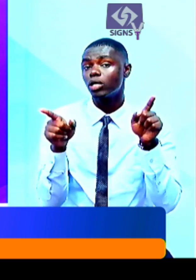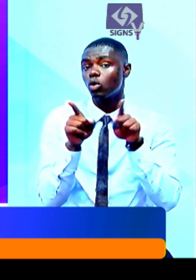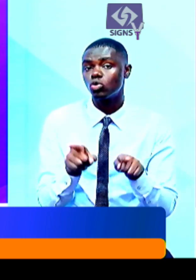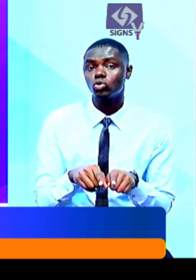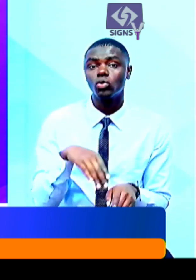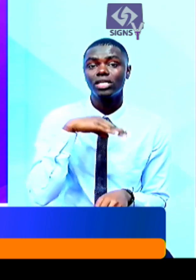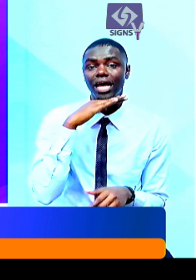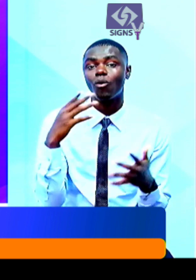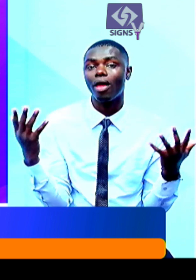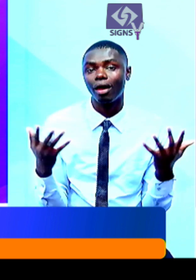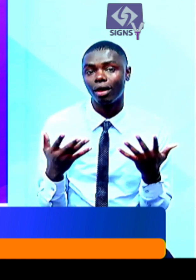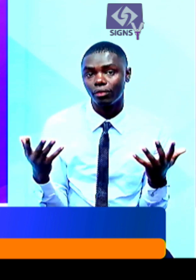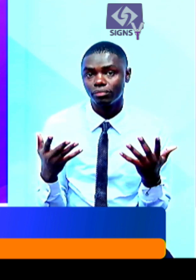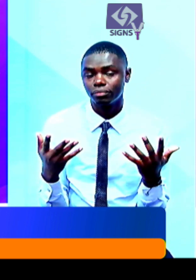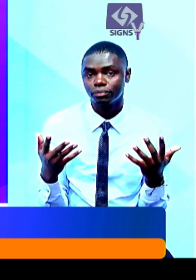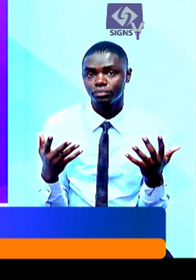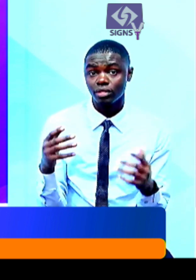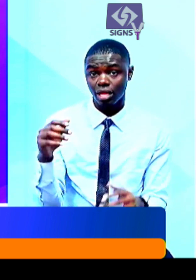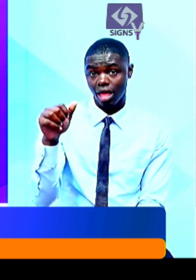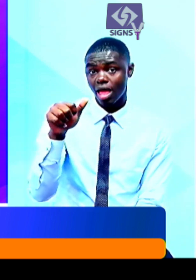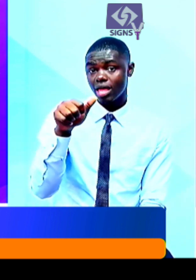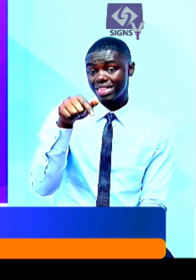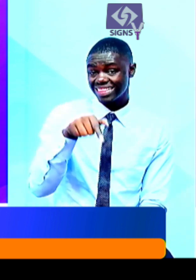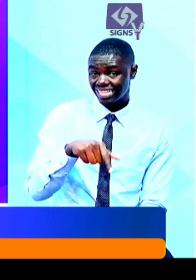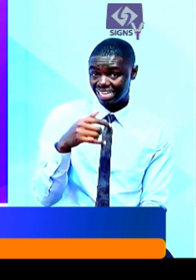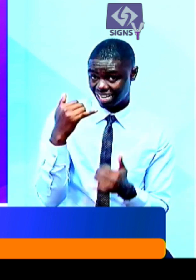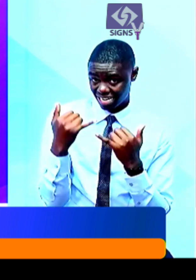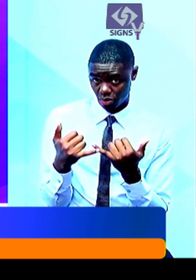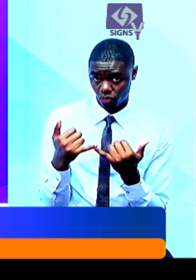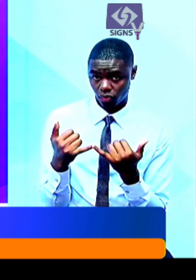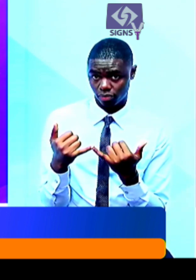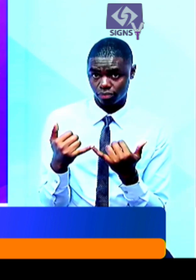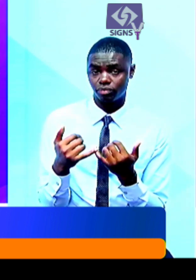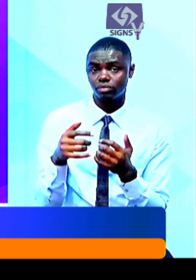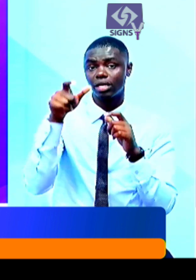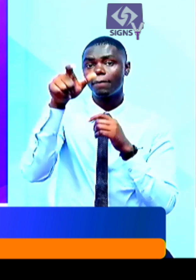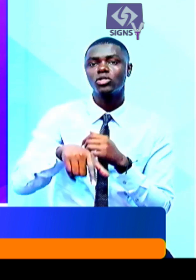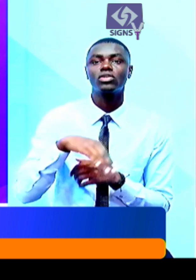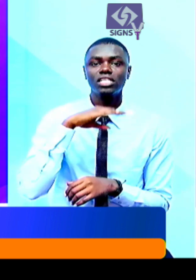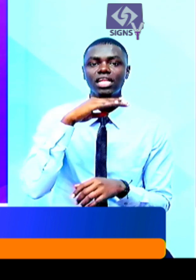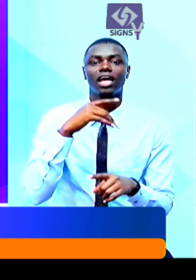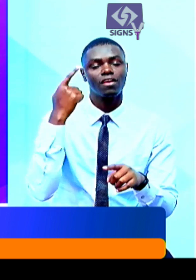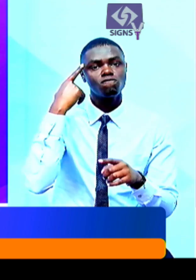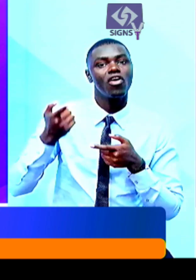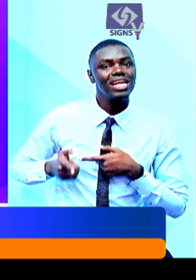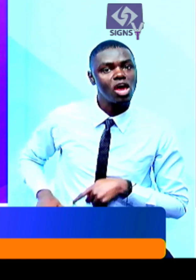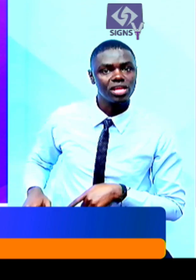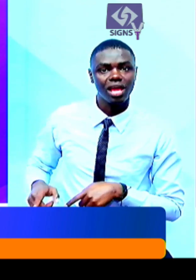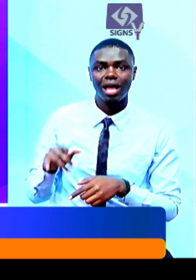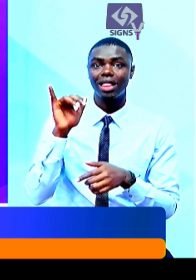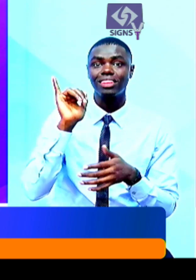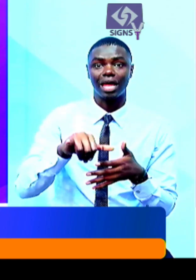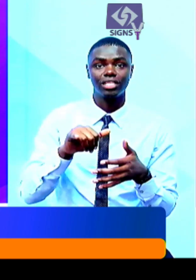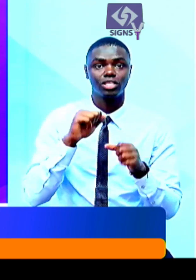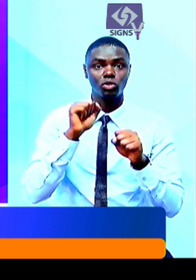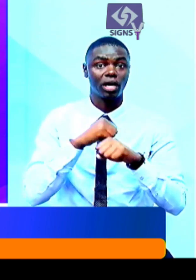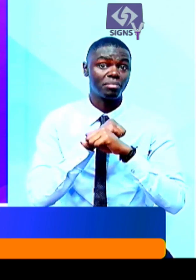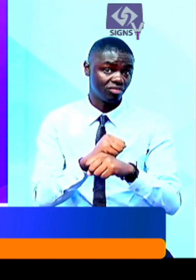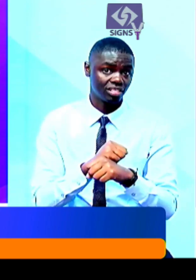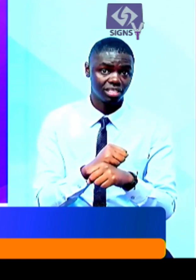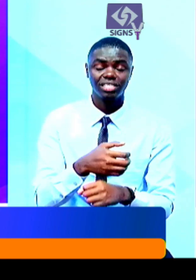diarrhea. Do you know, Alan, at this age, somebody is dying for diarrhea, which is preventable, by